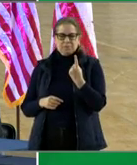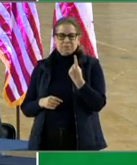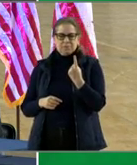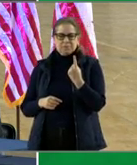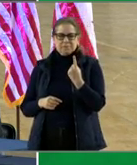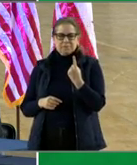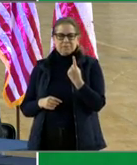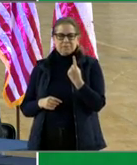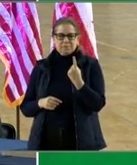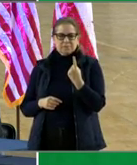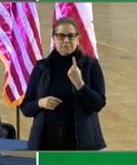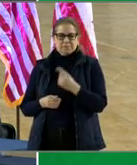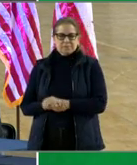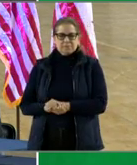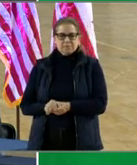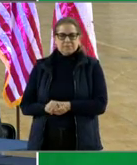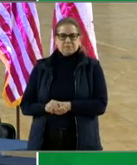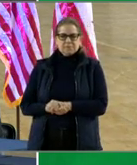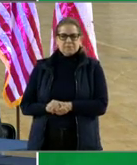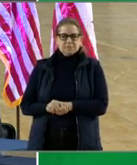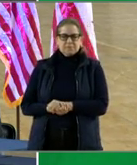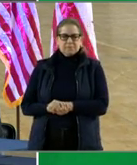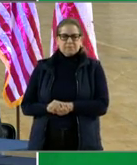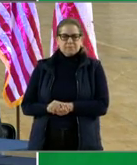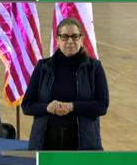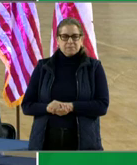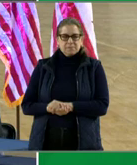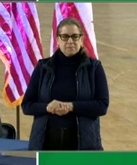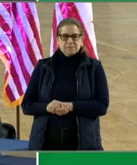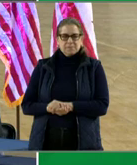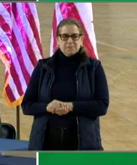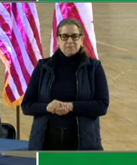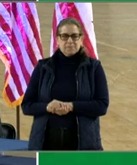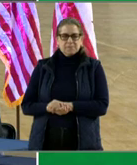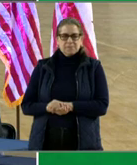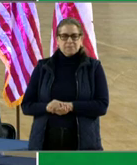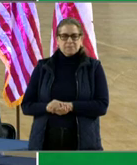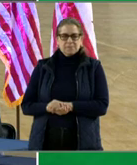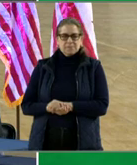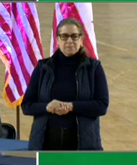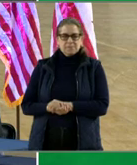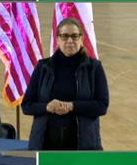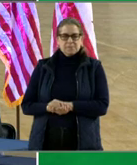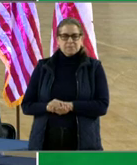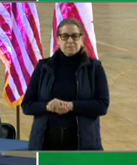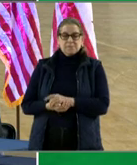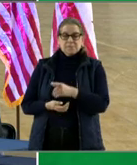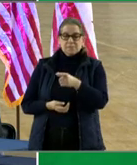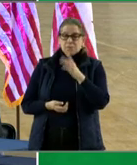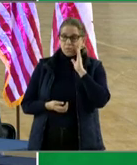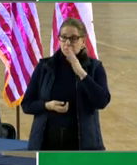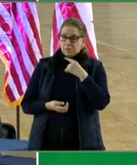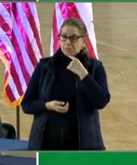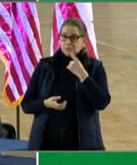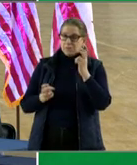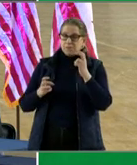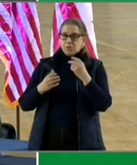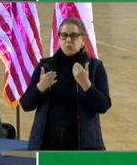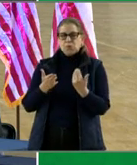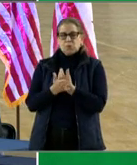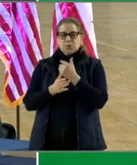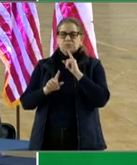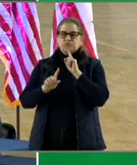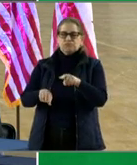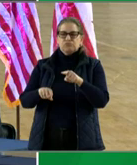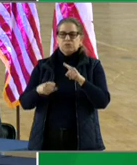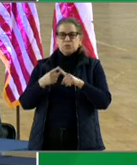to issue an order or recommendation that all DC residents begin wearing masks? You talked yesterday candidly about not wearing gloves. You